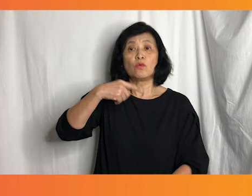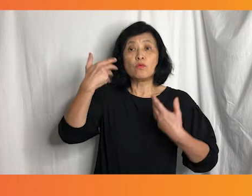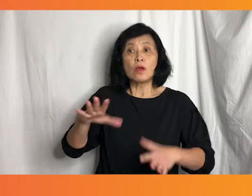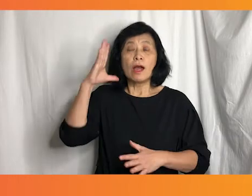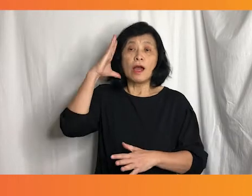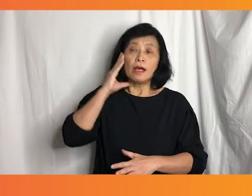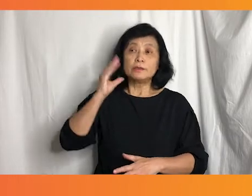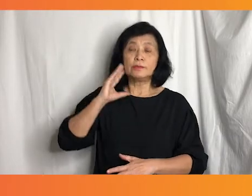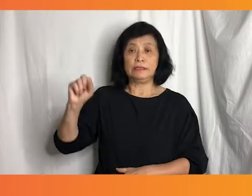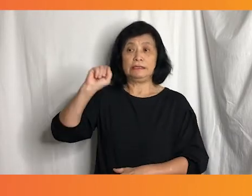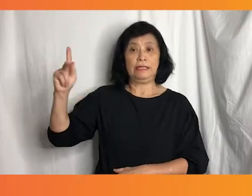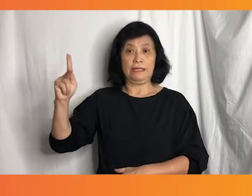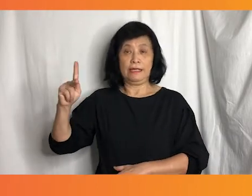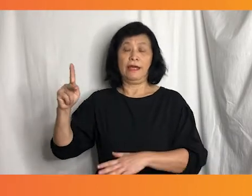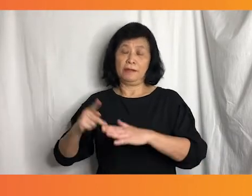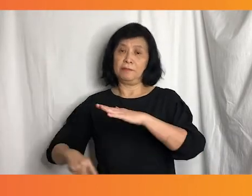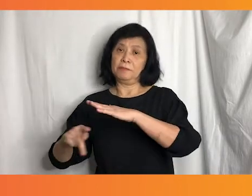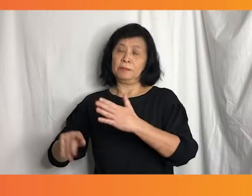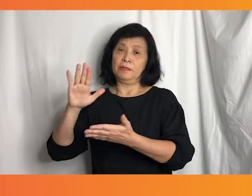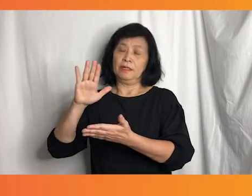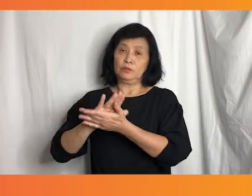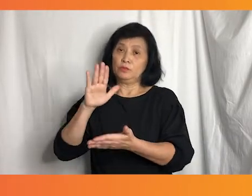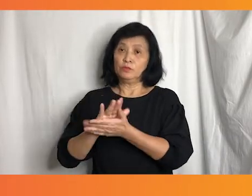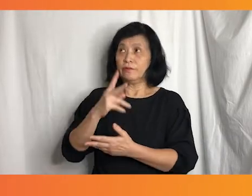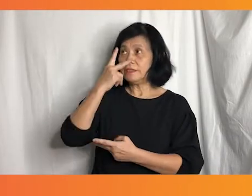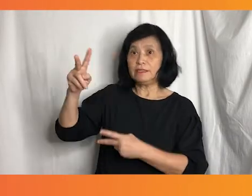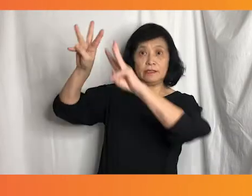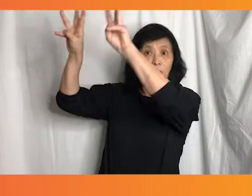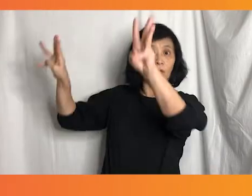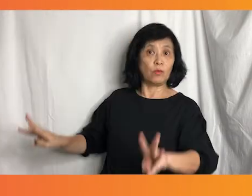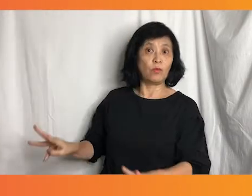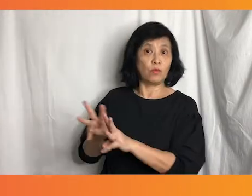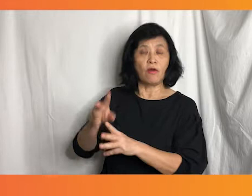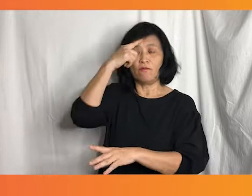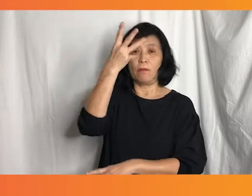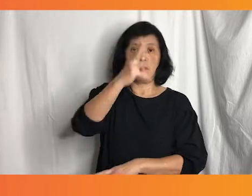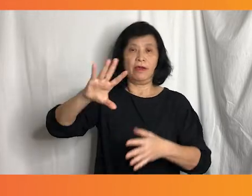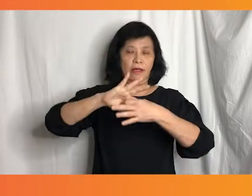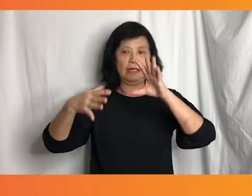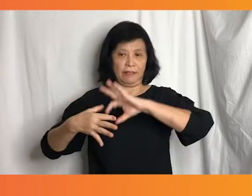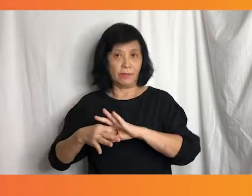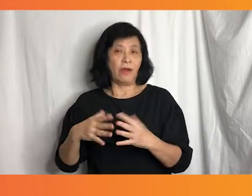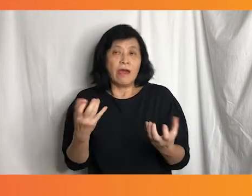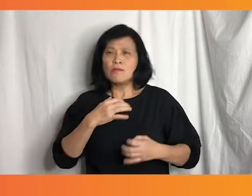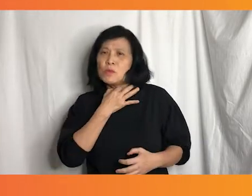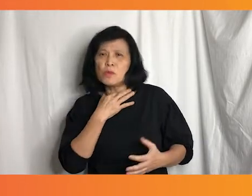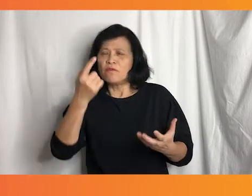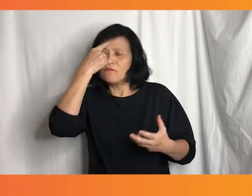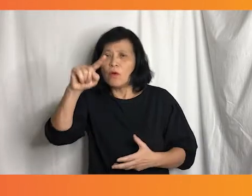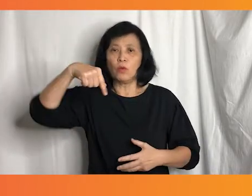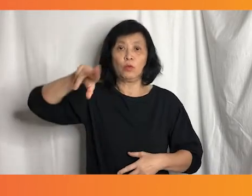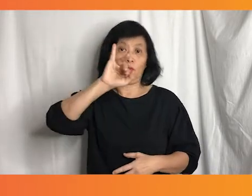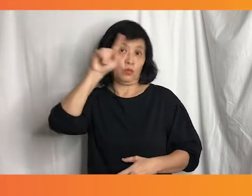For those who have gone through the Sengkang Primary School Paralympic wall slides and are interested to try the Kahoot quiz, please find the game pin for the